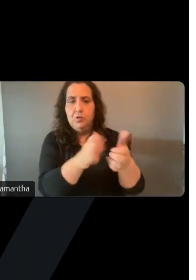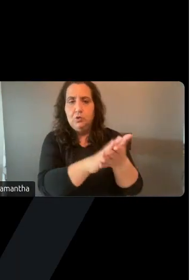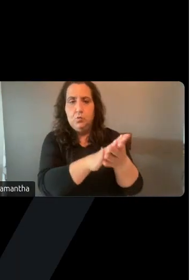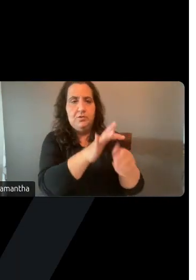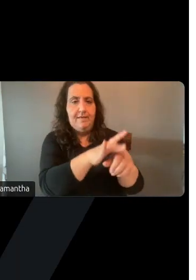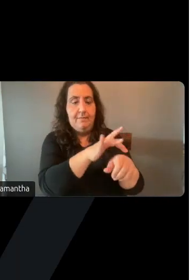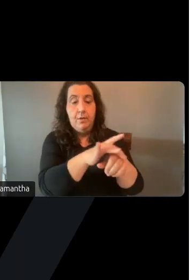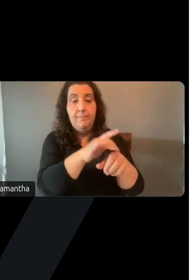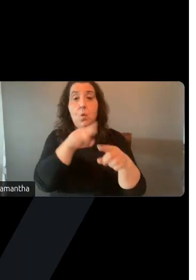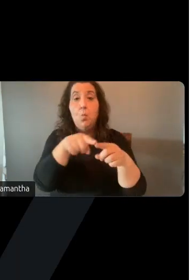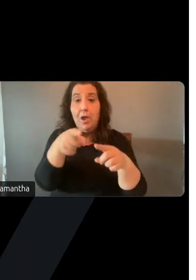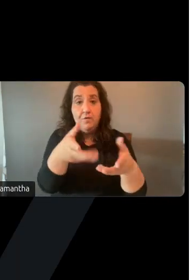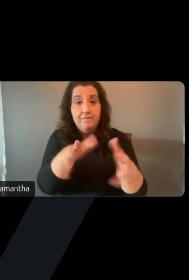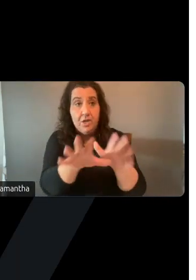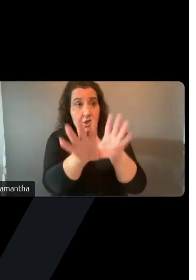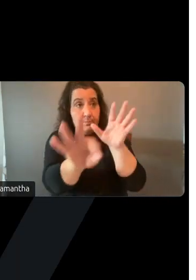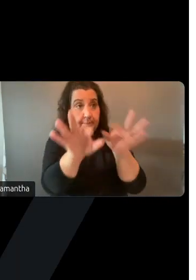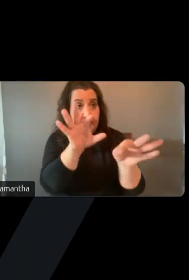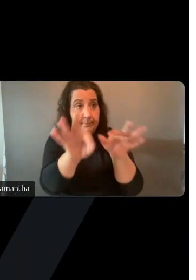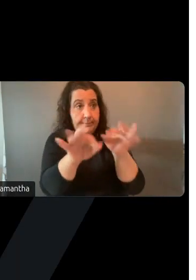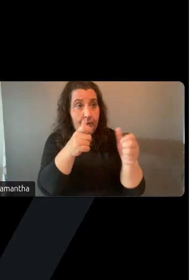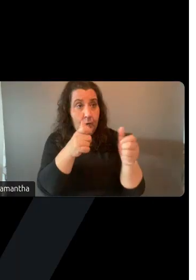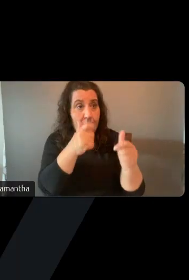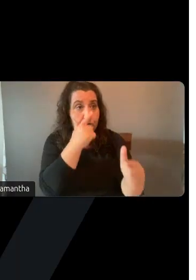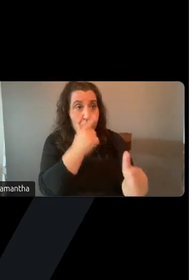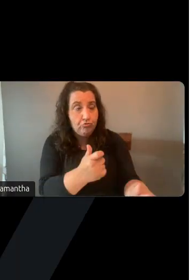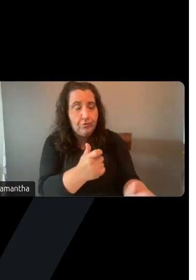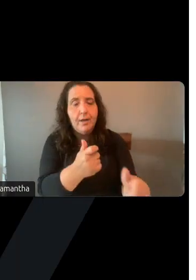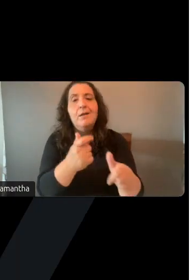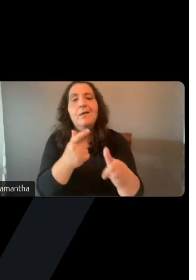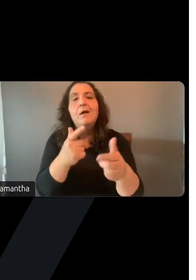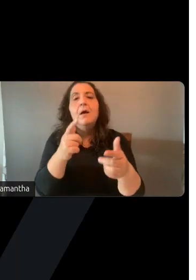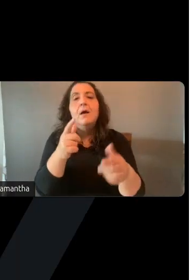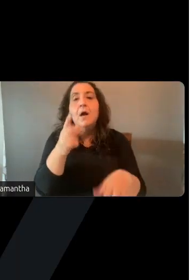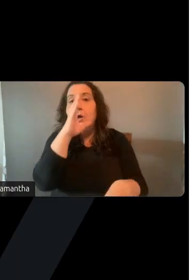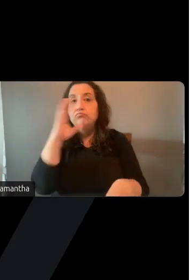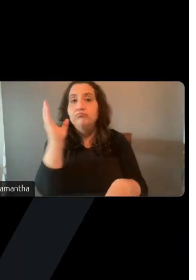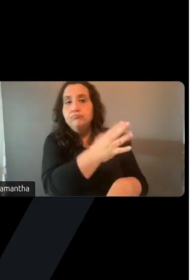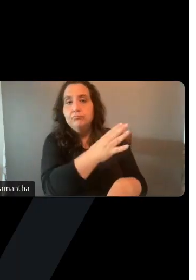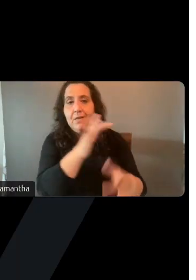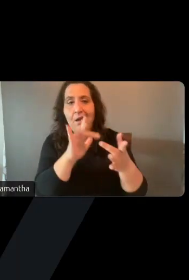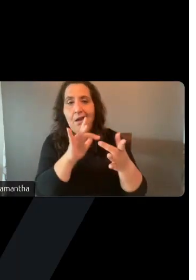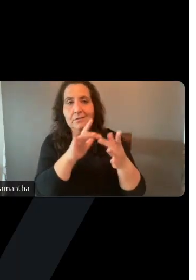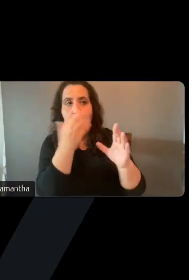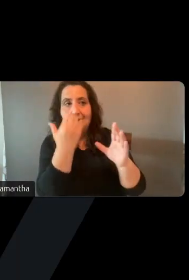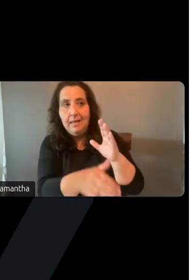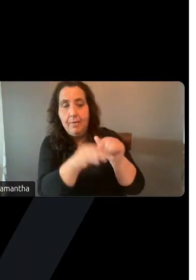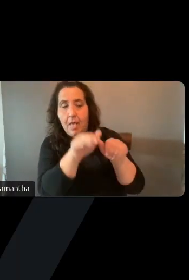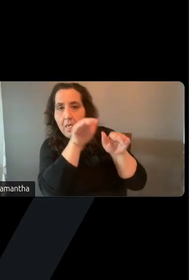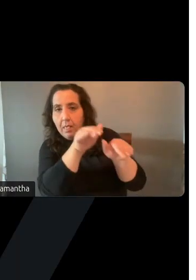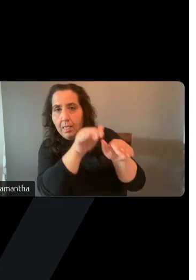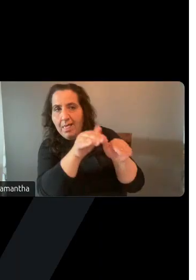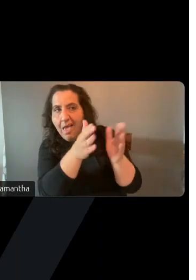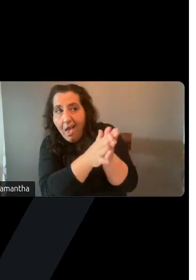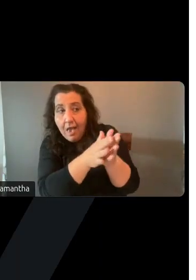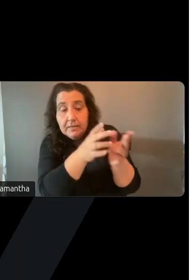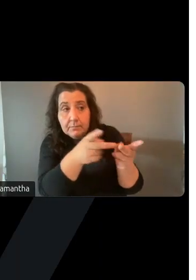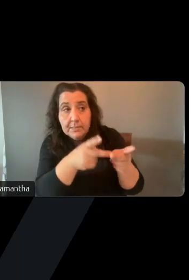identified the schools that interest you, you'll need to contact them directly to inquire about position